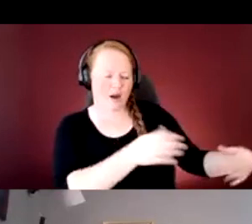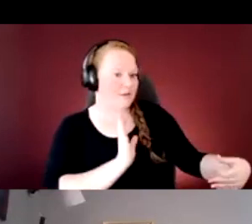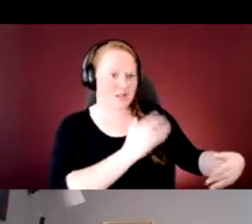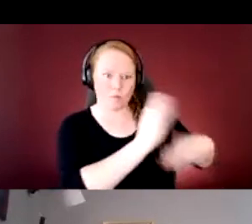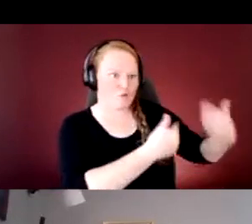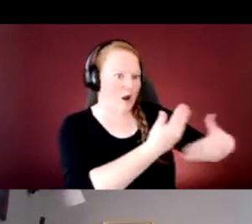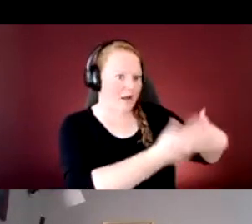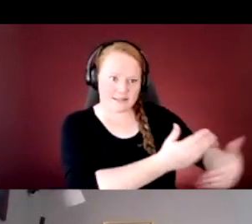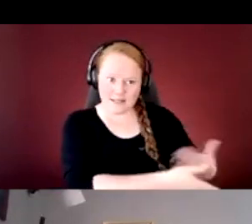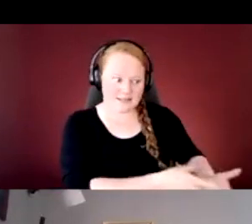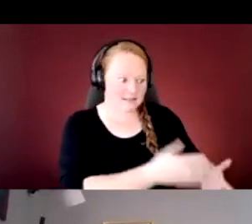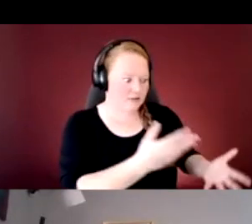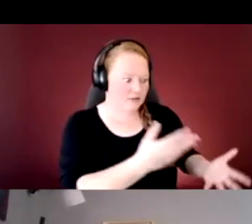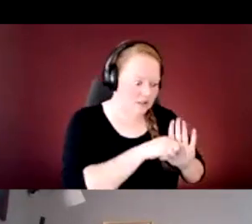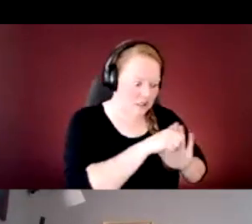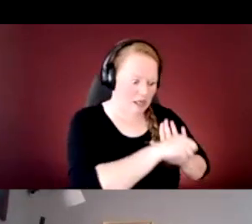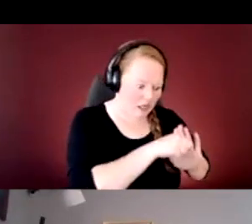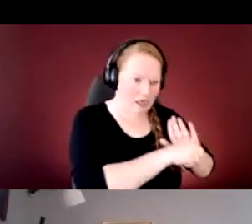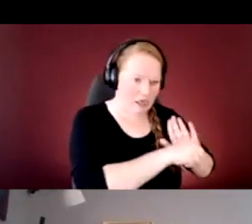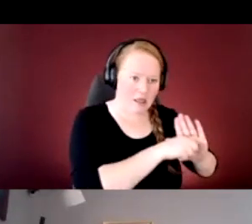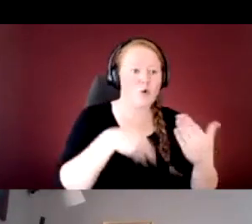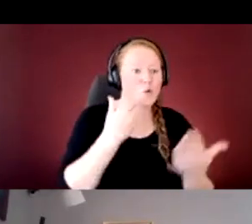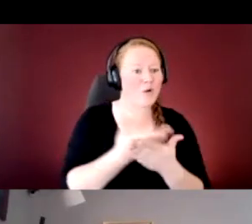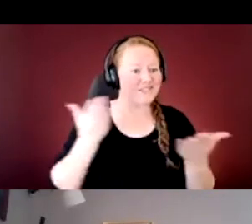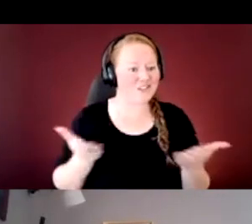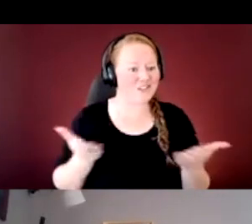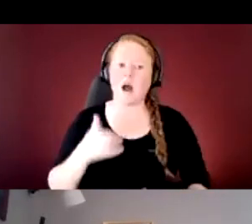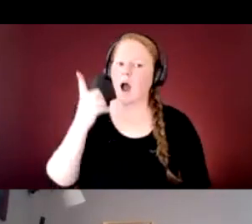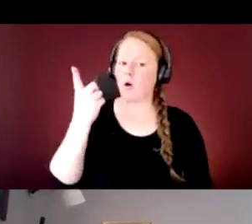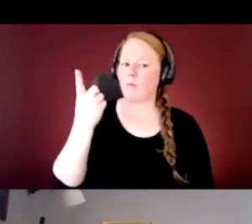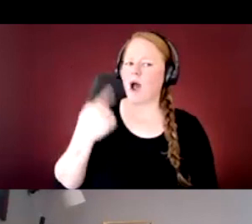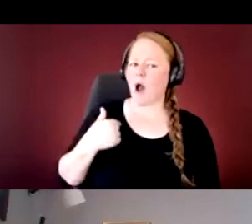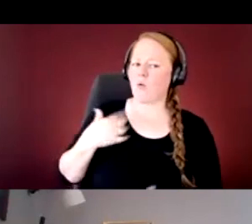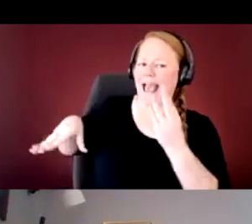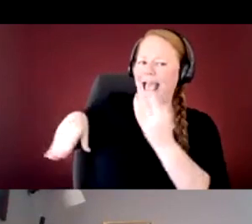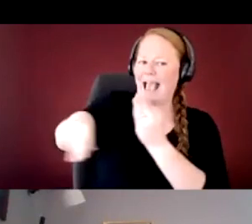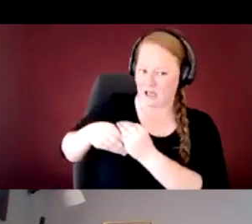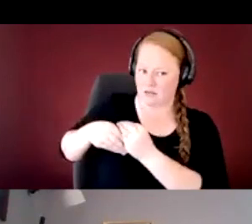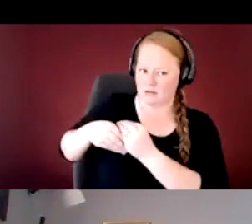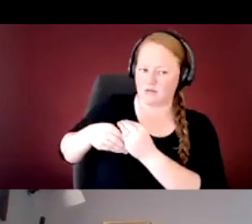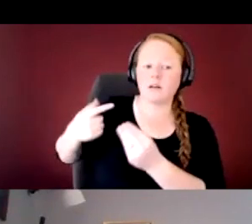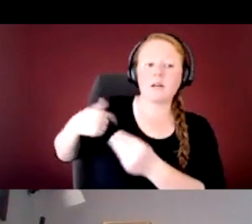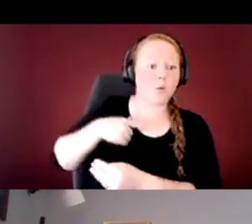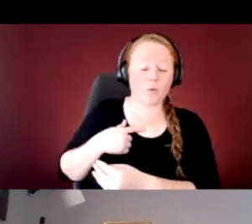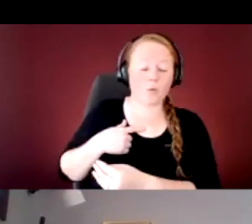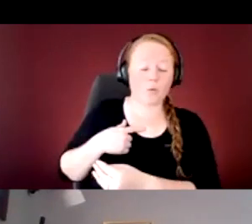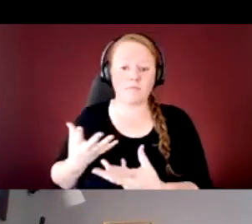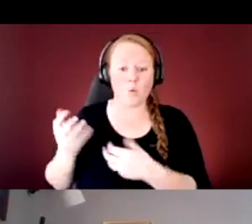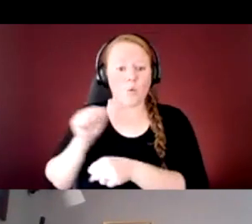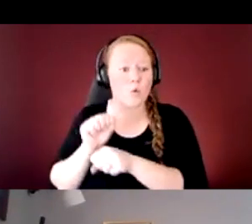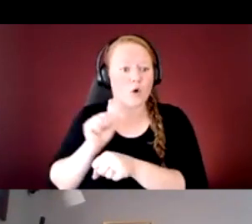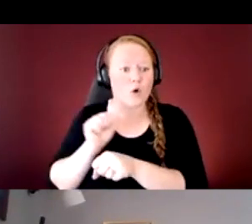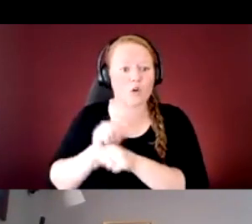to get to this point. I would only add that we've worked to incorporate or otherwise address every